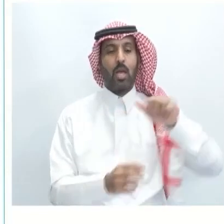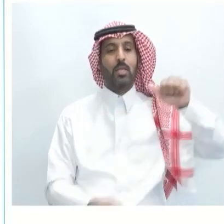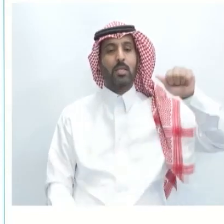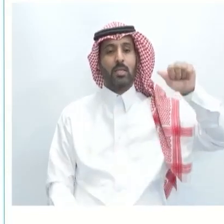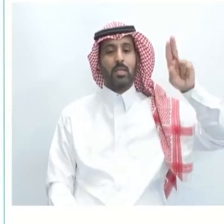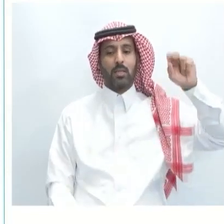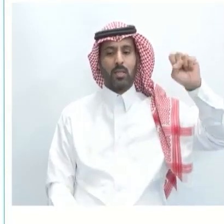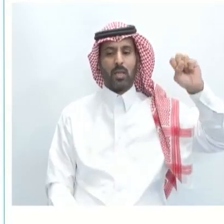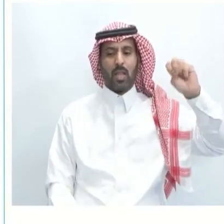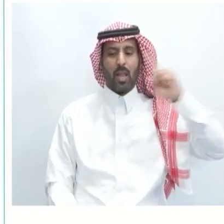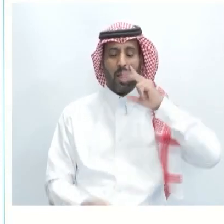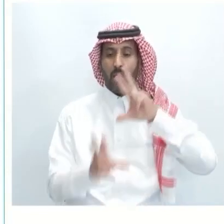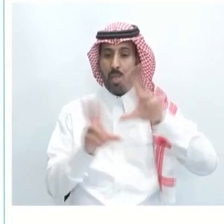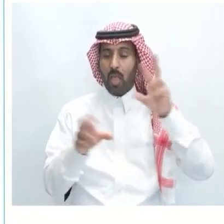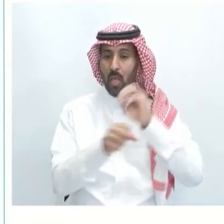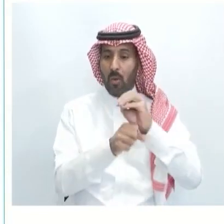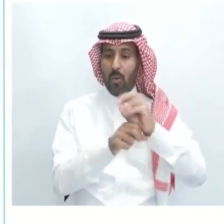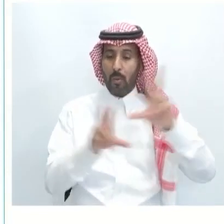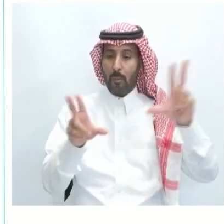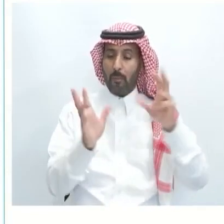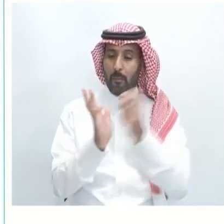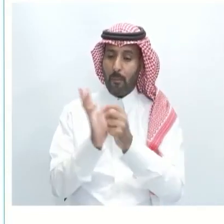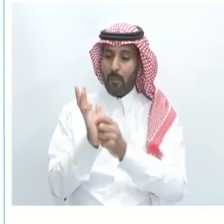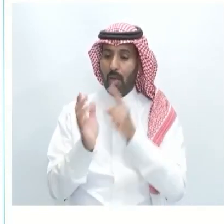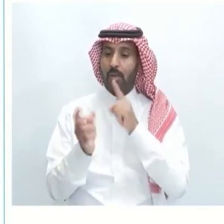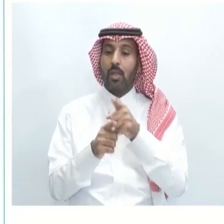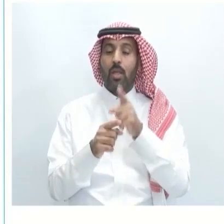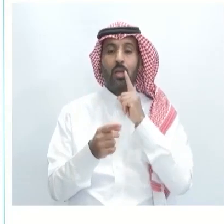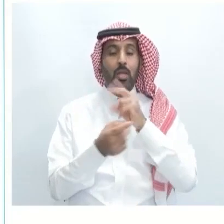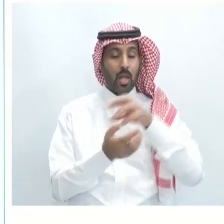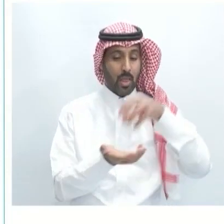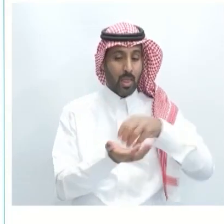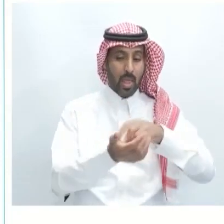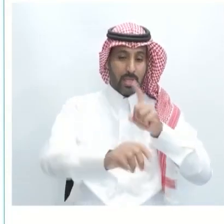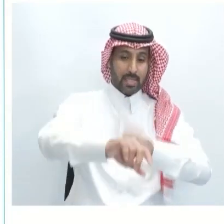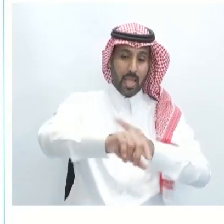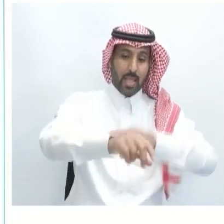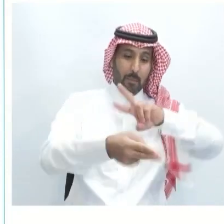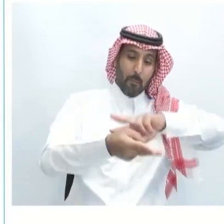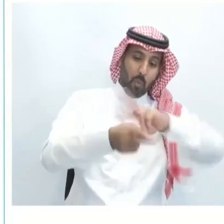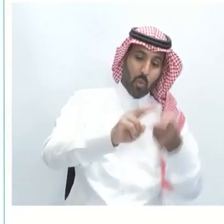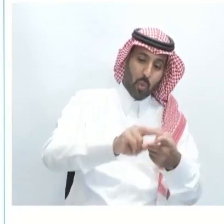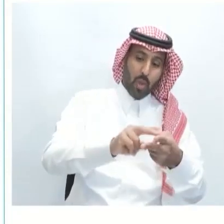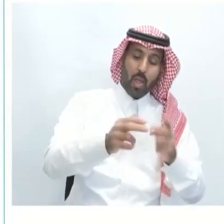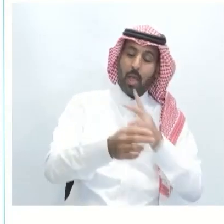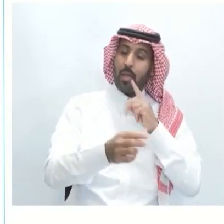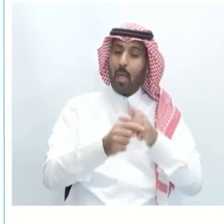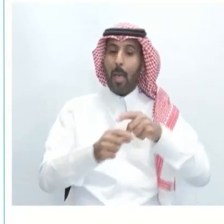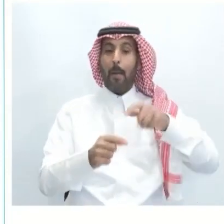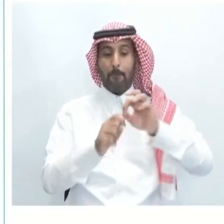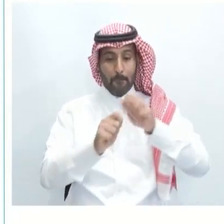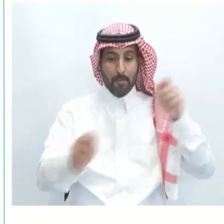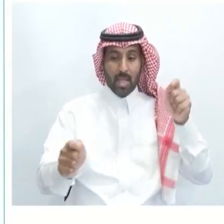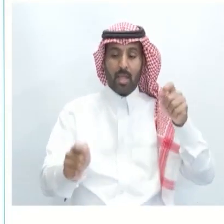program announced that Australia would be converting to metric time. Australian TV program announced